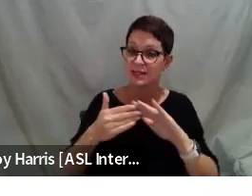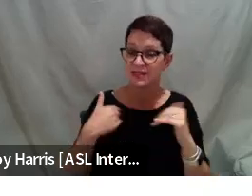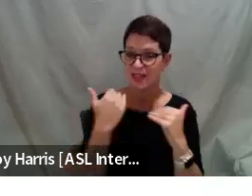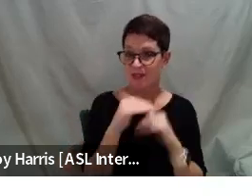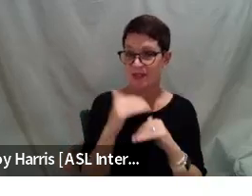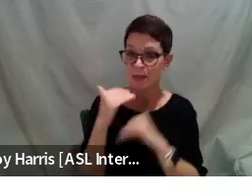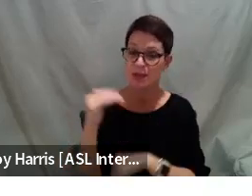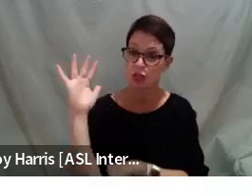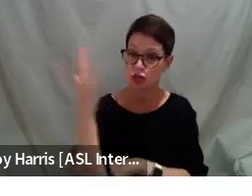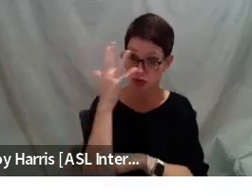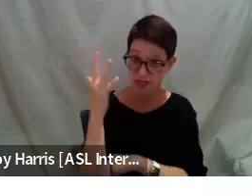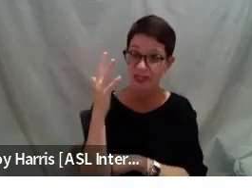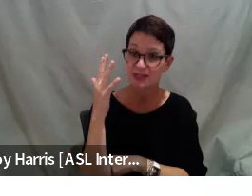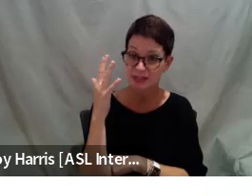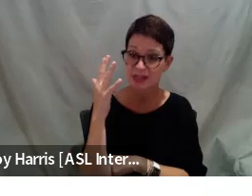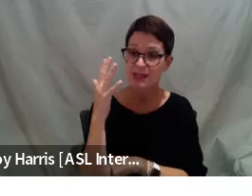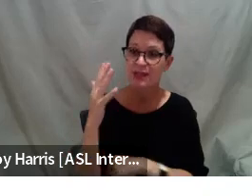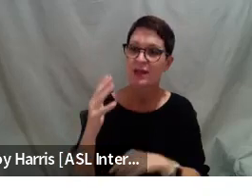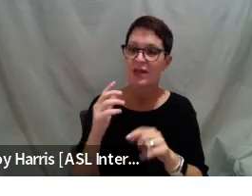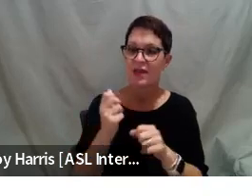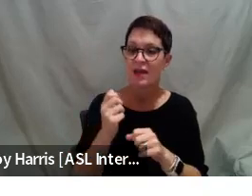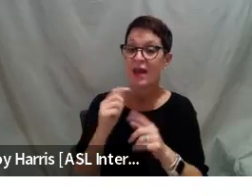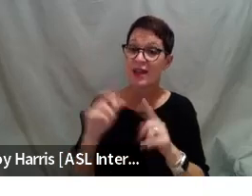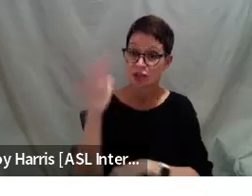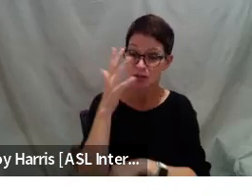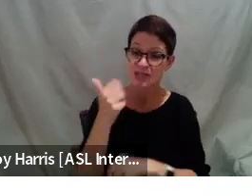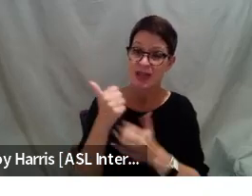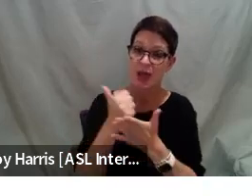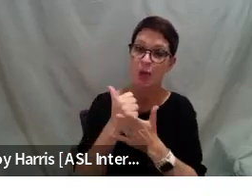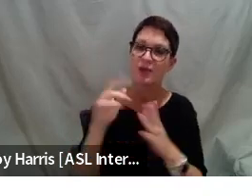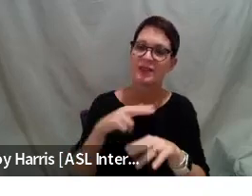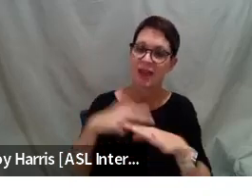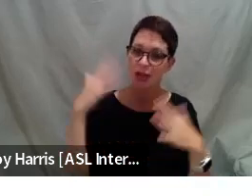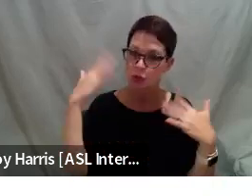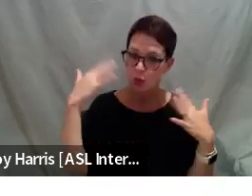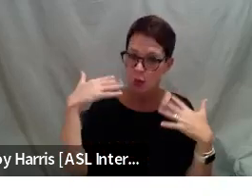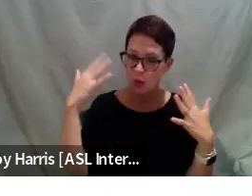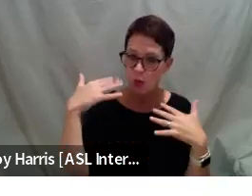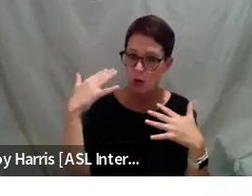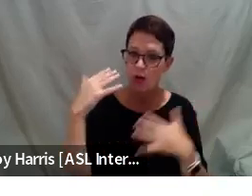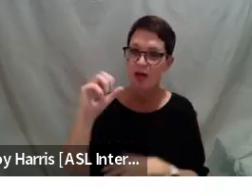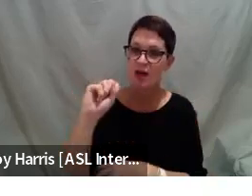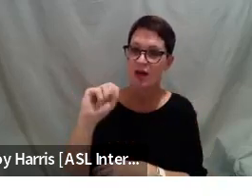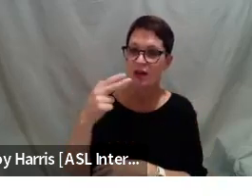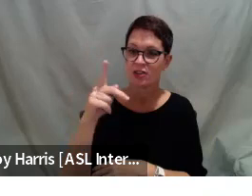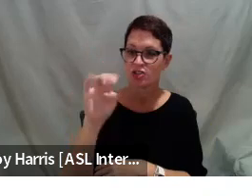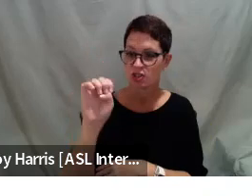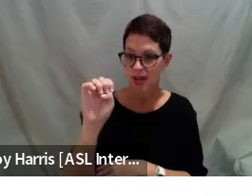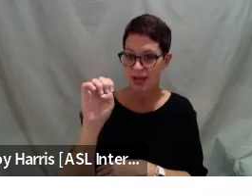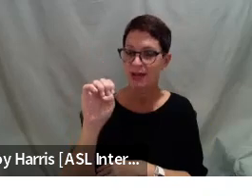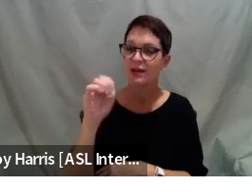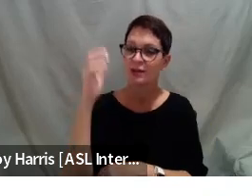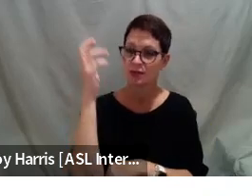tree coverage, and those things help with natural cooling by increasing shade and decreasing the